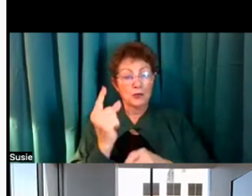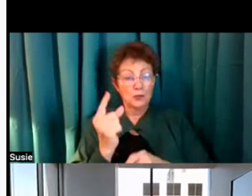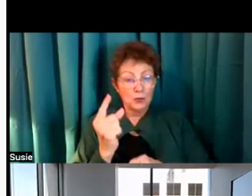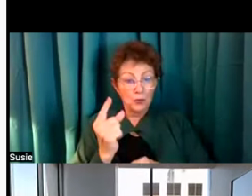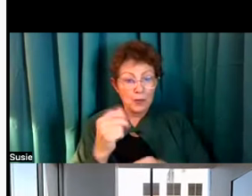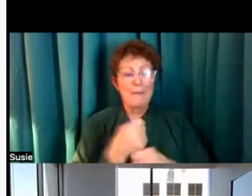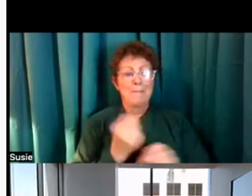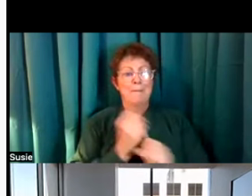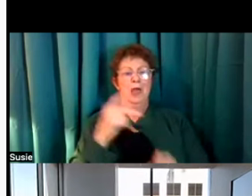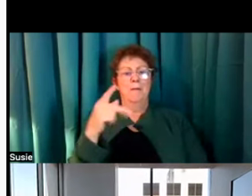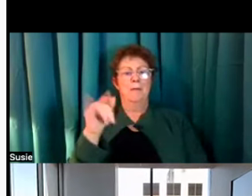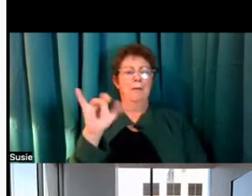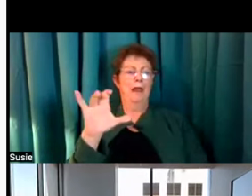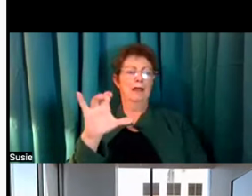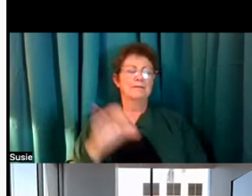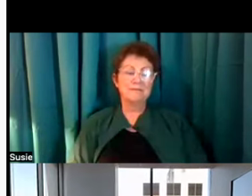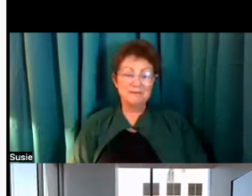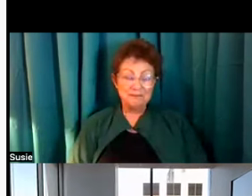public.